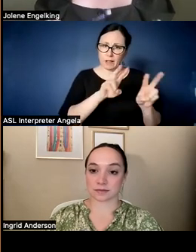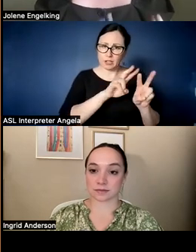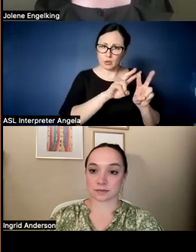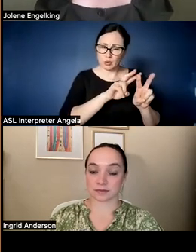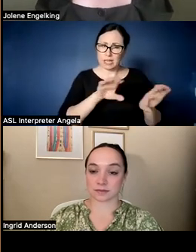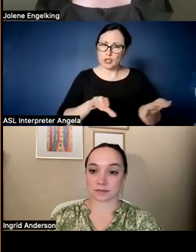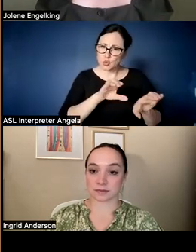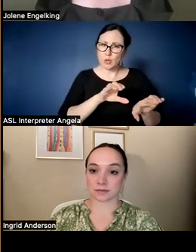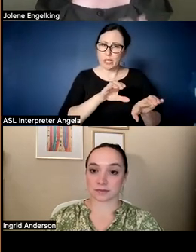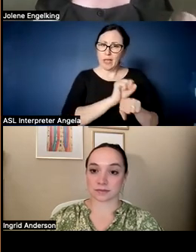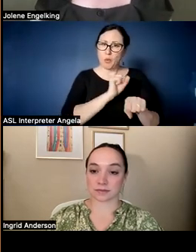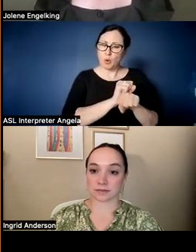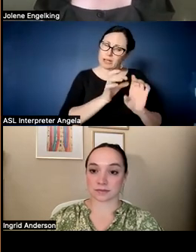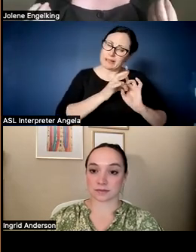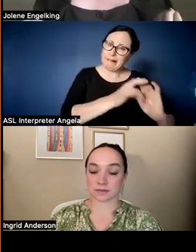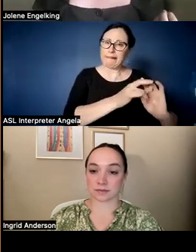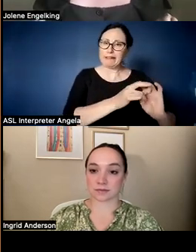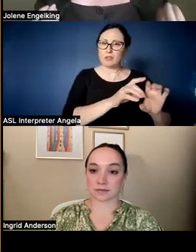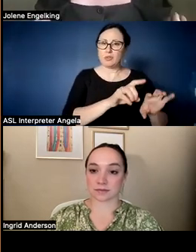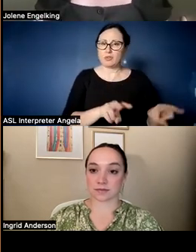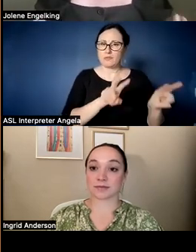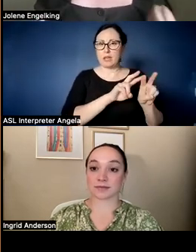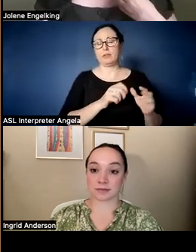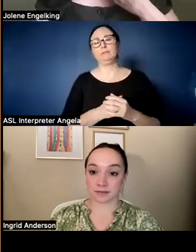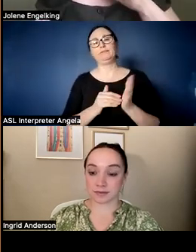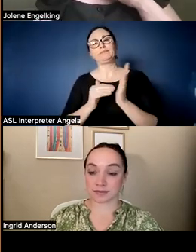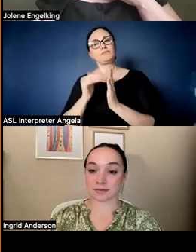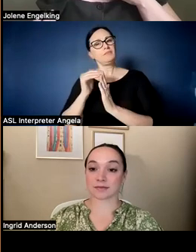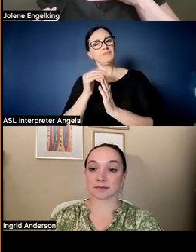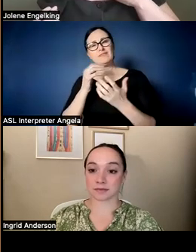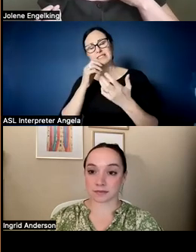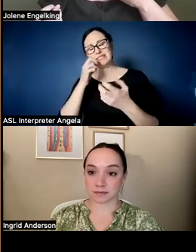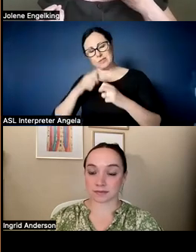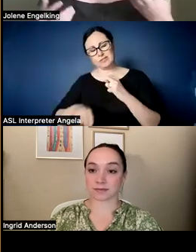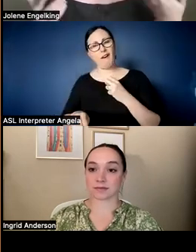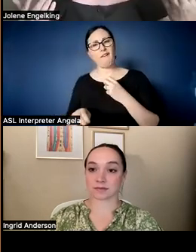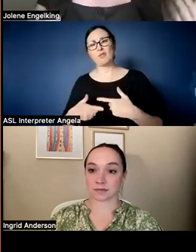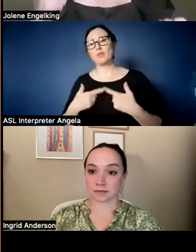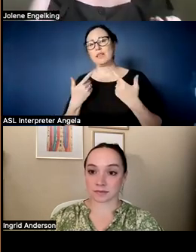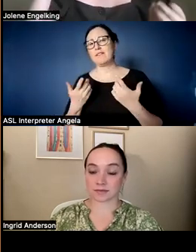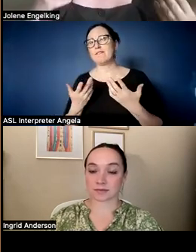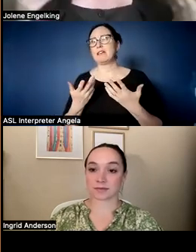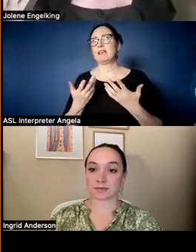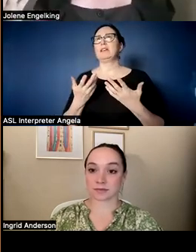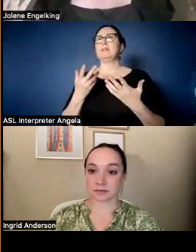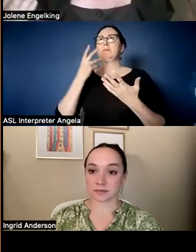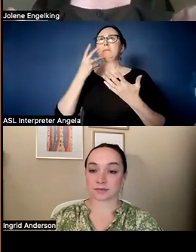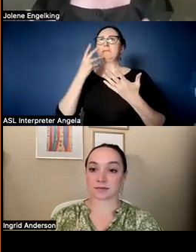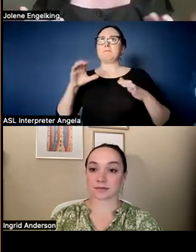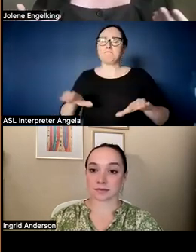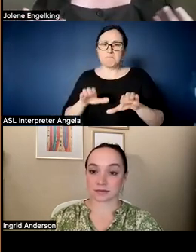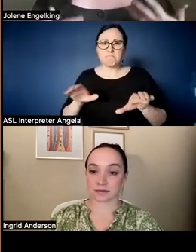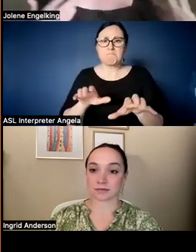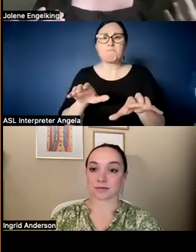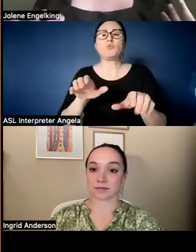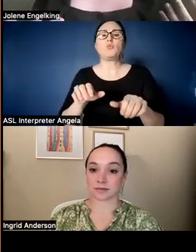even, you know, tribal programs, often it's so difficult to live out these values, you know, several, I had like a family